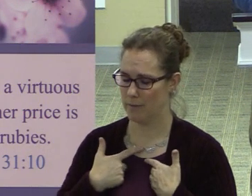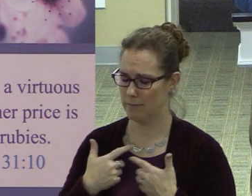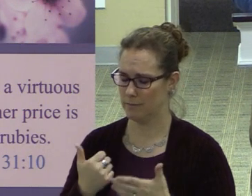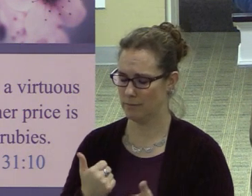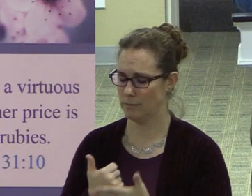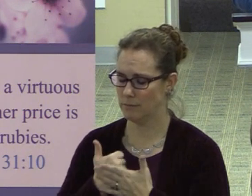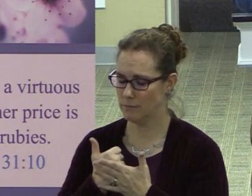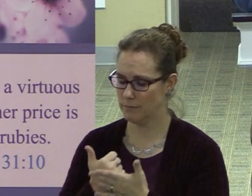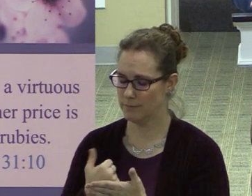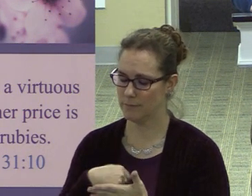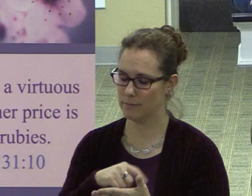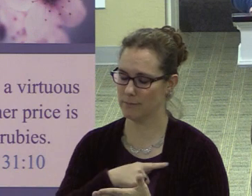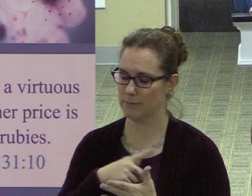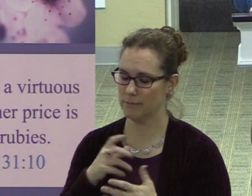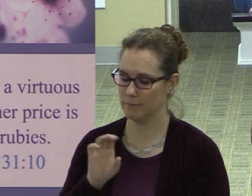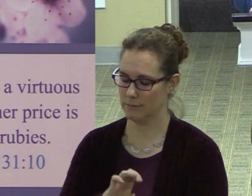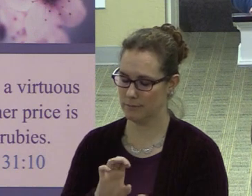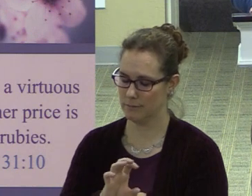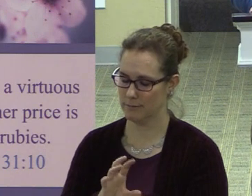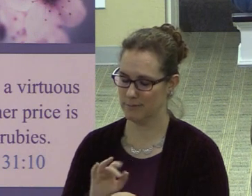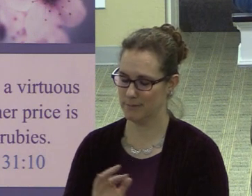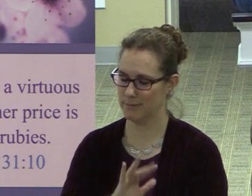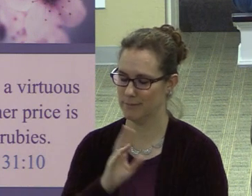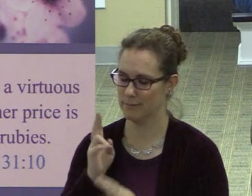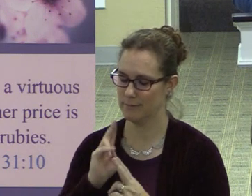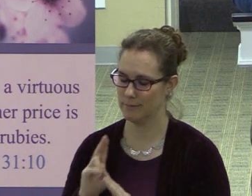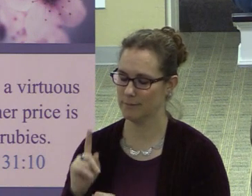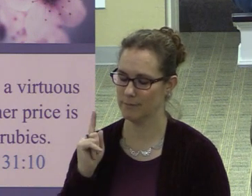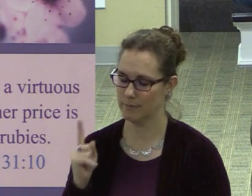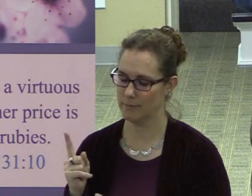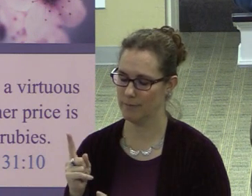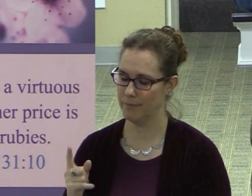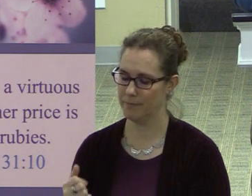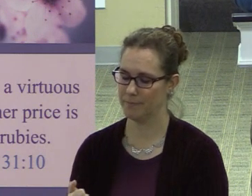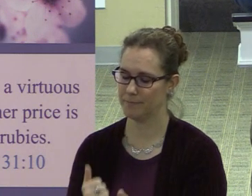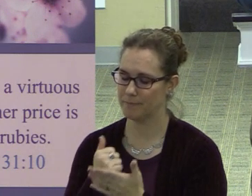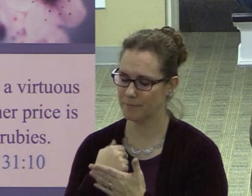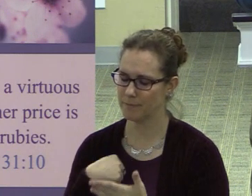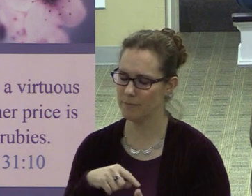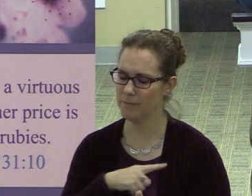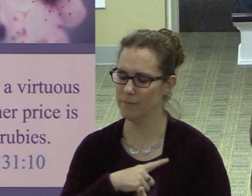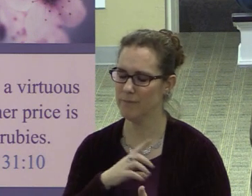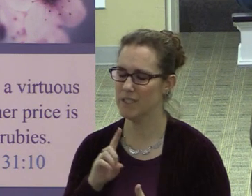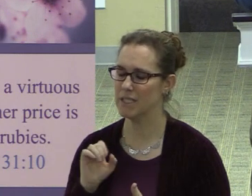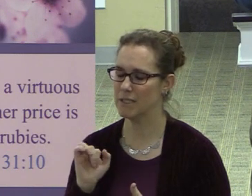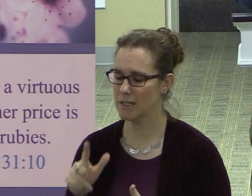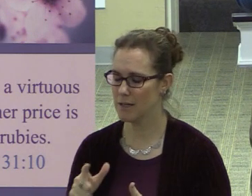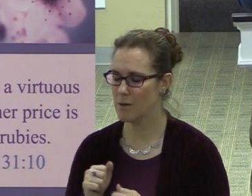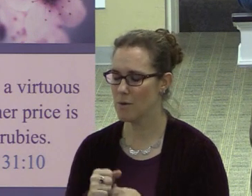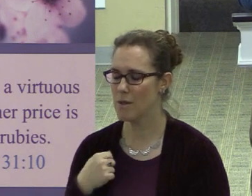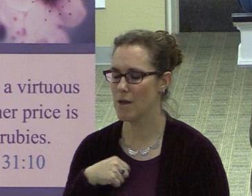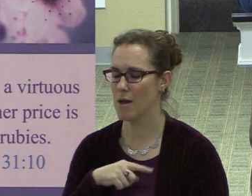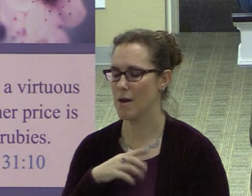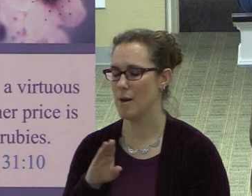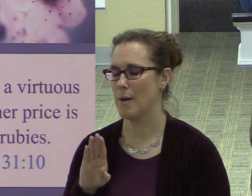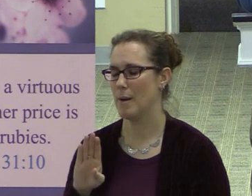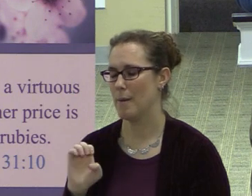church to be able to glorify and honor you. Lord, help us to deal with our Belzaphon as you would have us, Lord, that we would allow